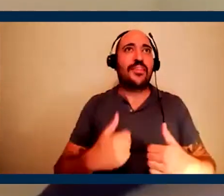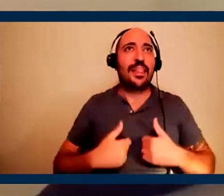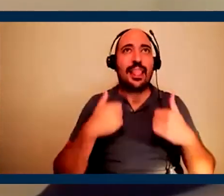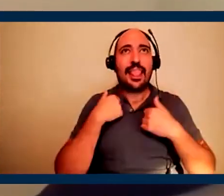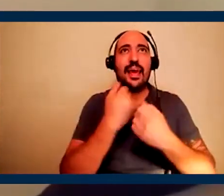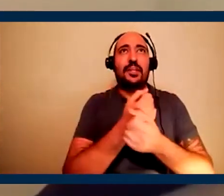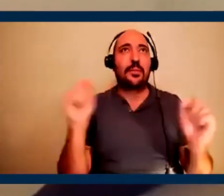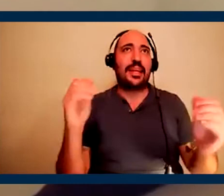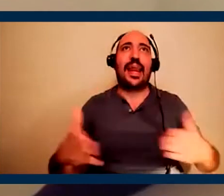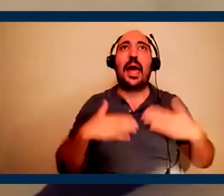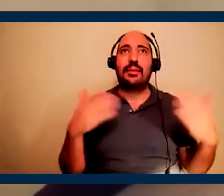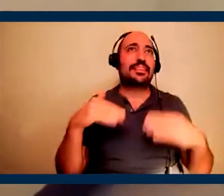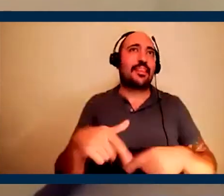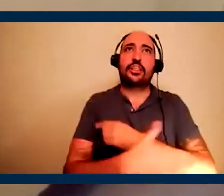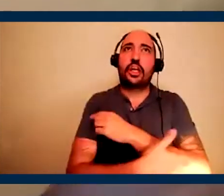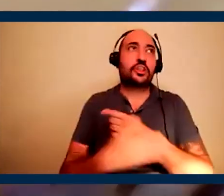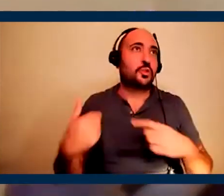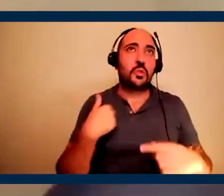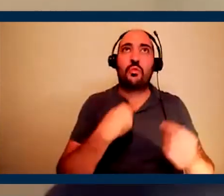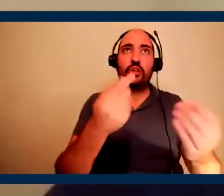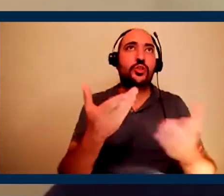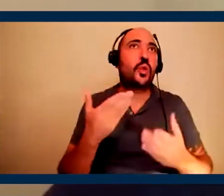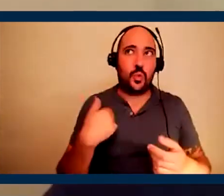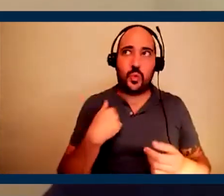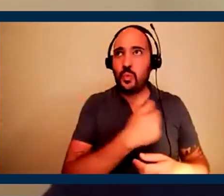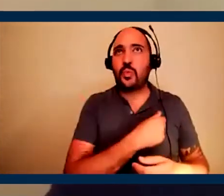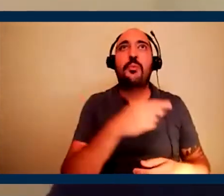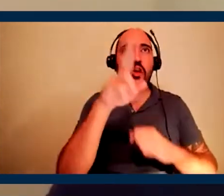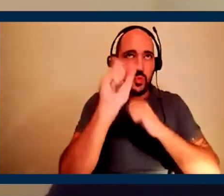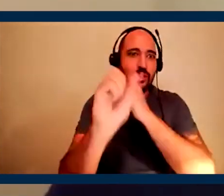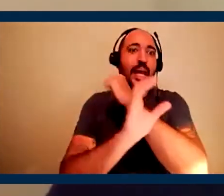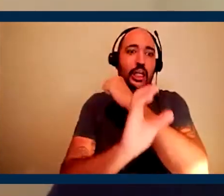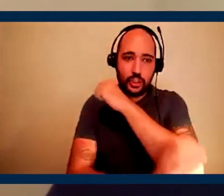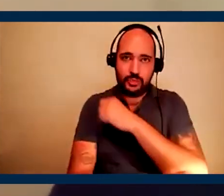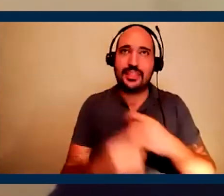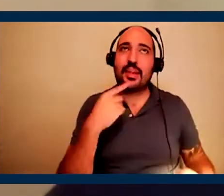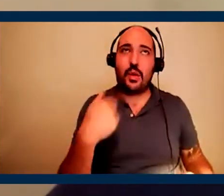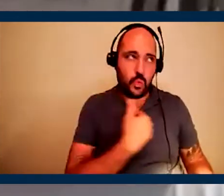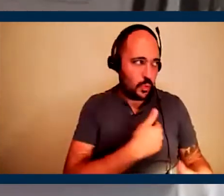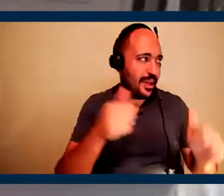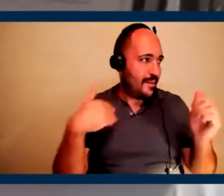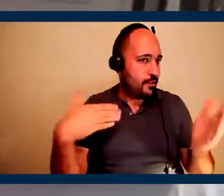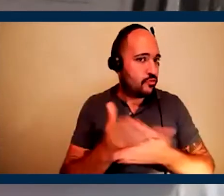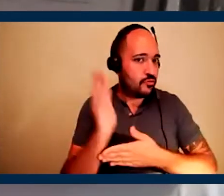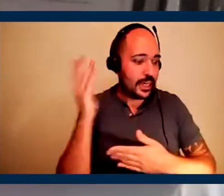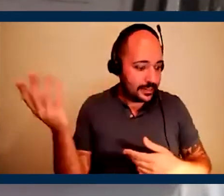that was told that we were afforded by the U.S. Constitution. Drexel?